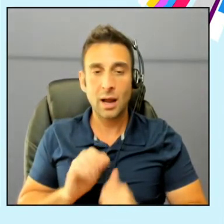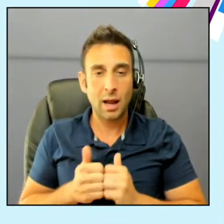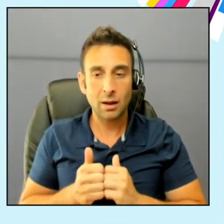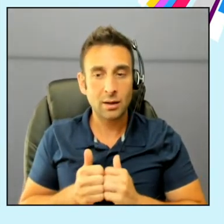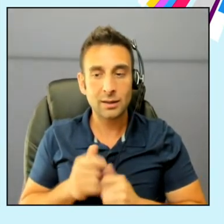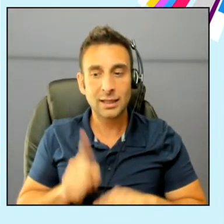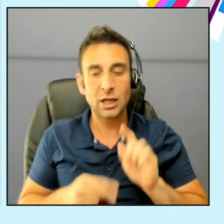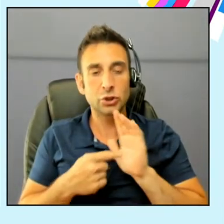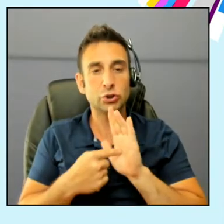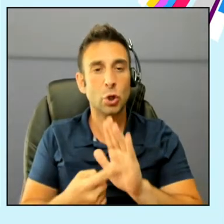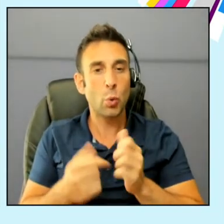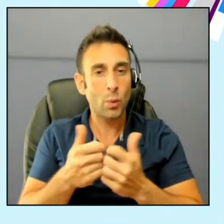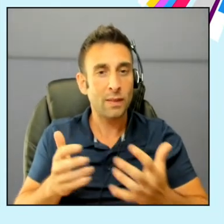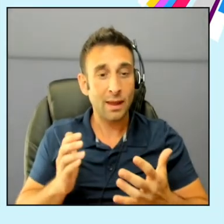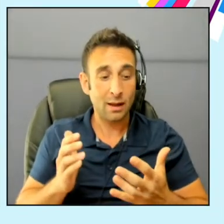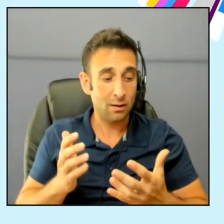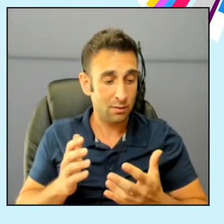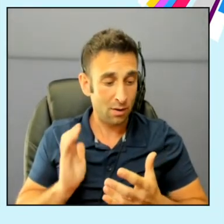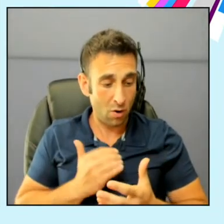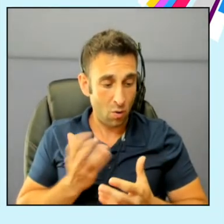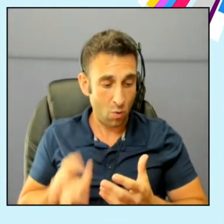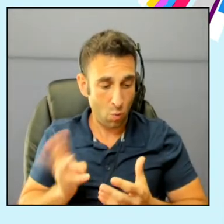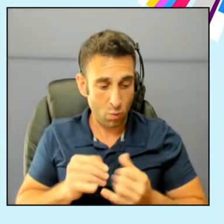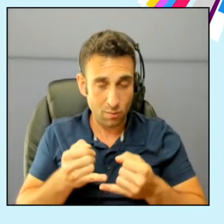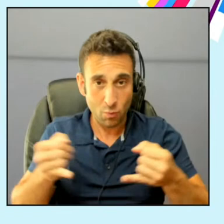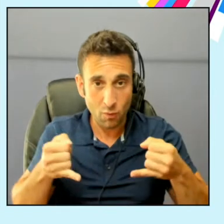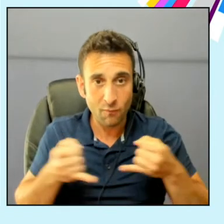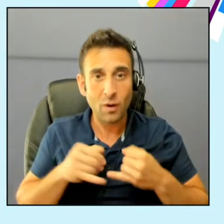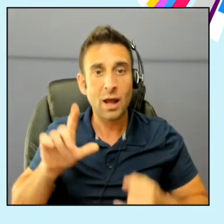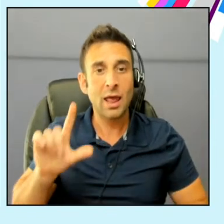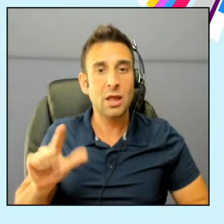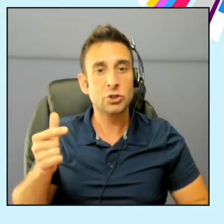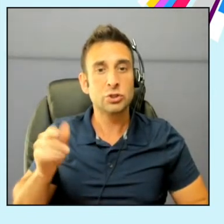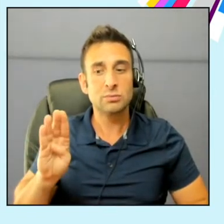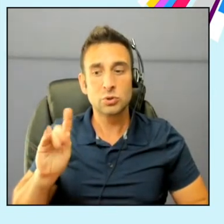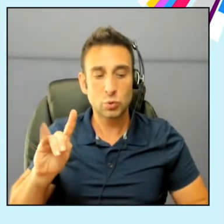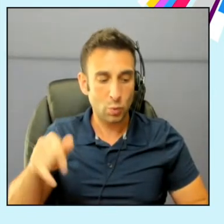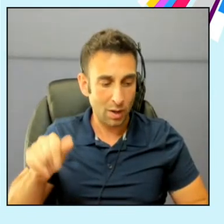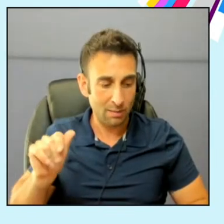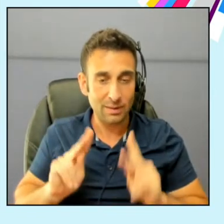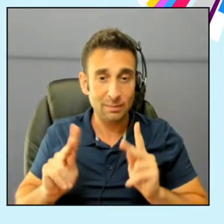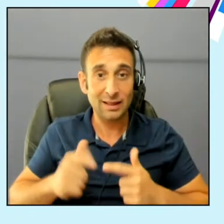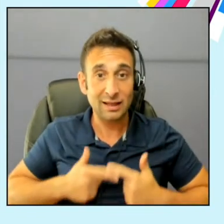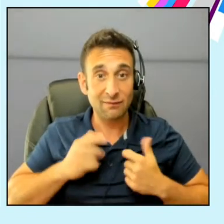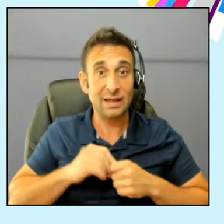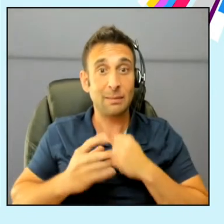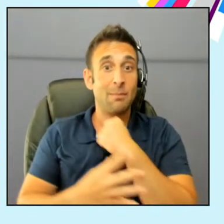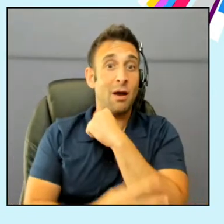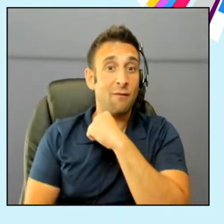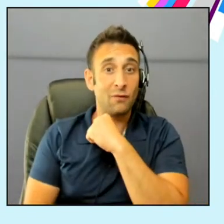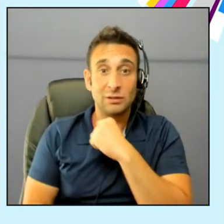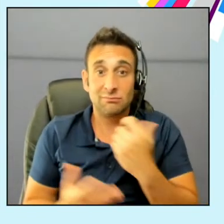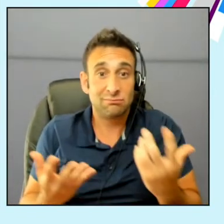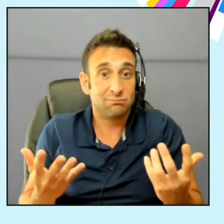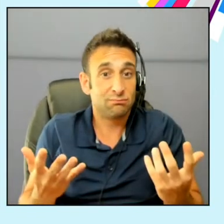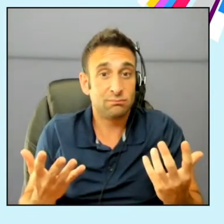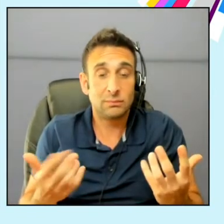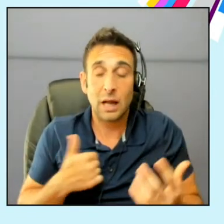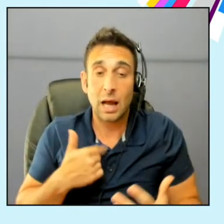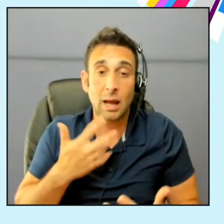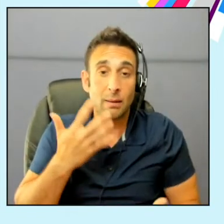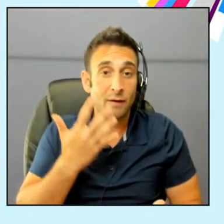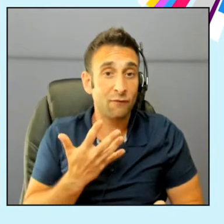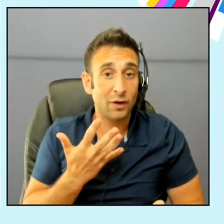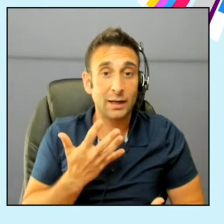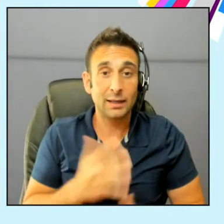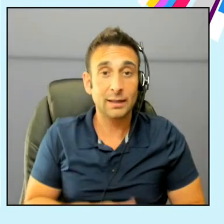own borders for LGBTI people living in poverty, then, you know, I'm afraid that there's a sad